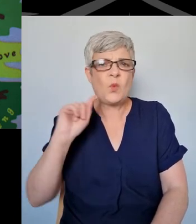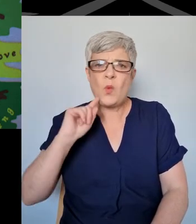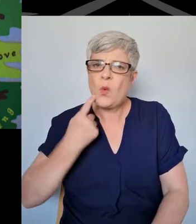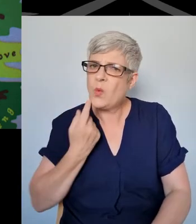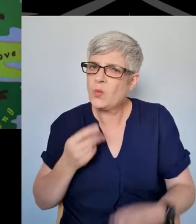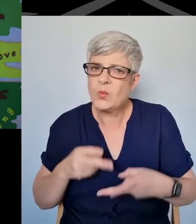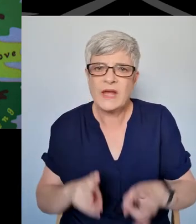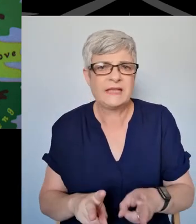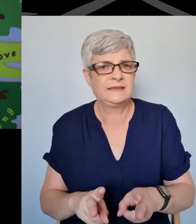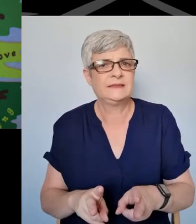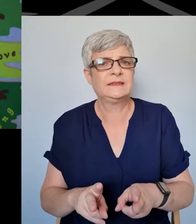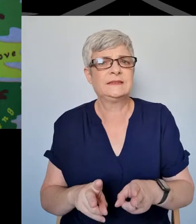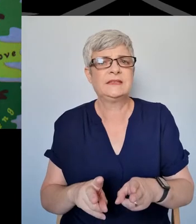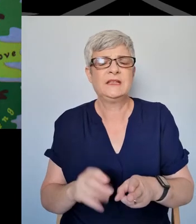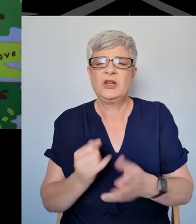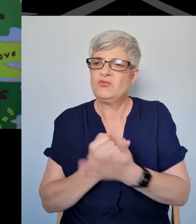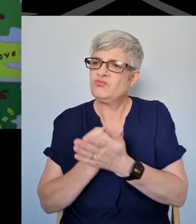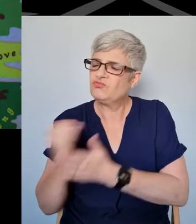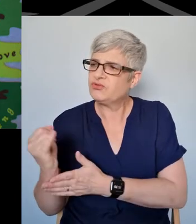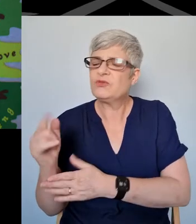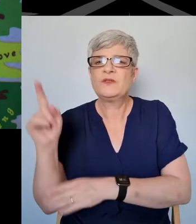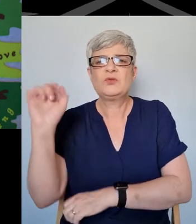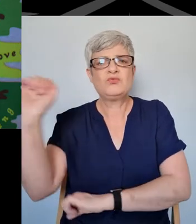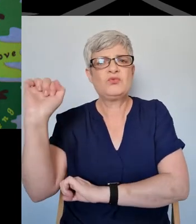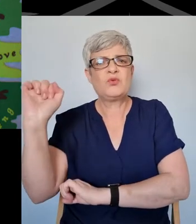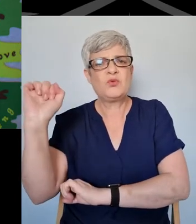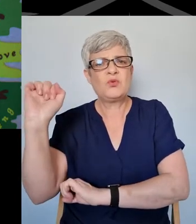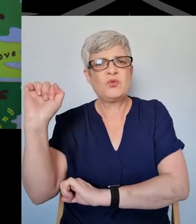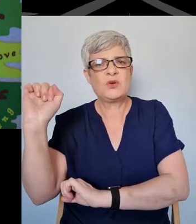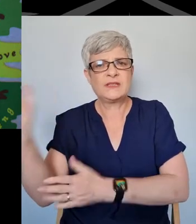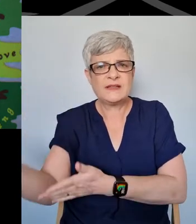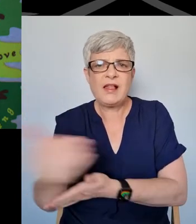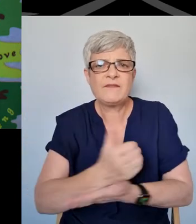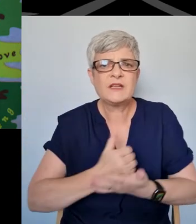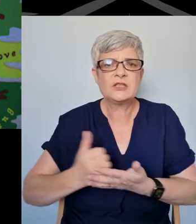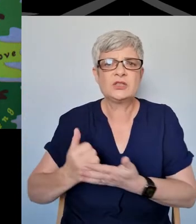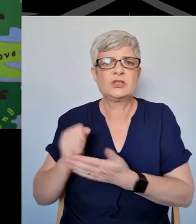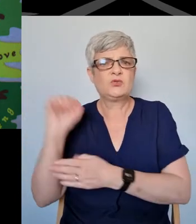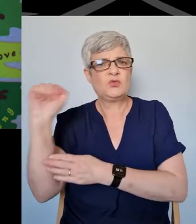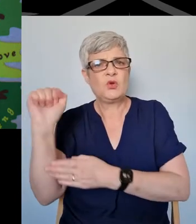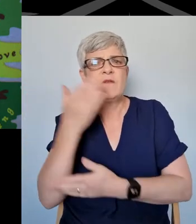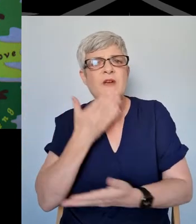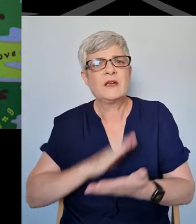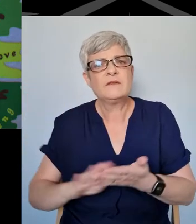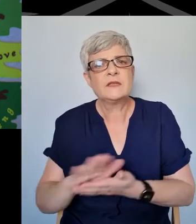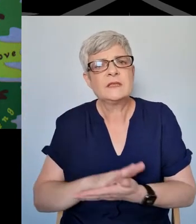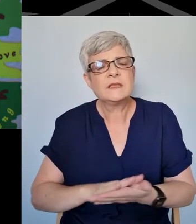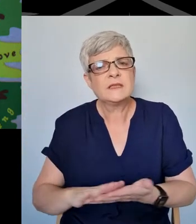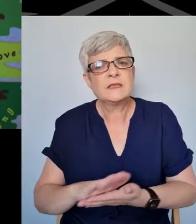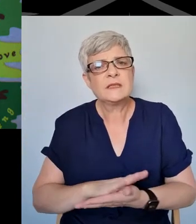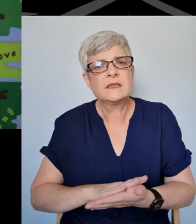old ways, rejected your offer of salvation, your forgiveness.